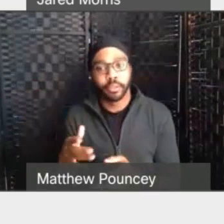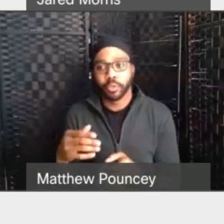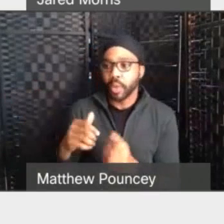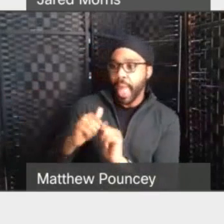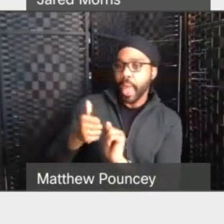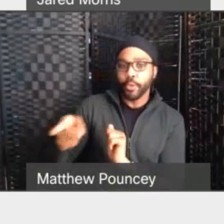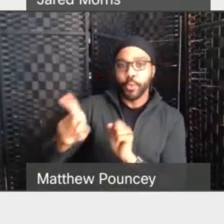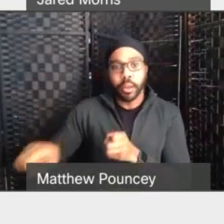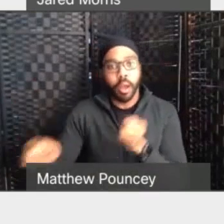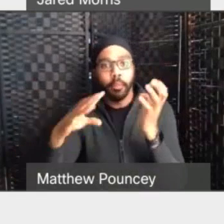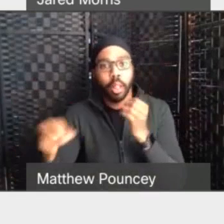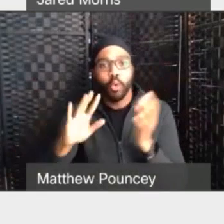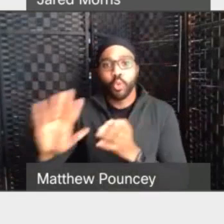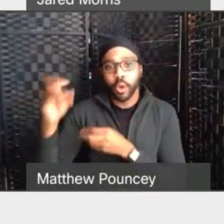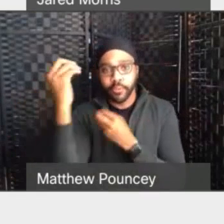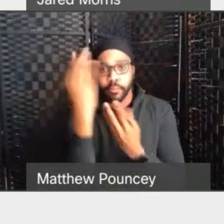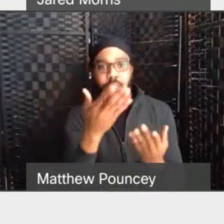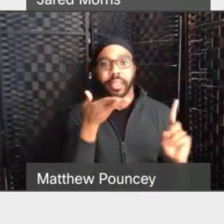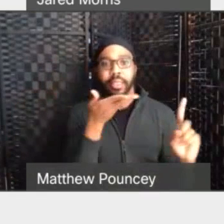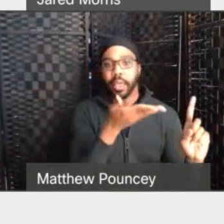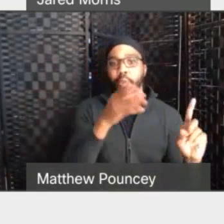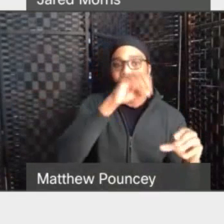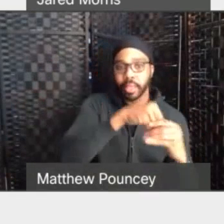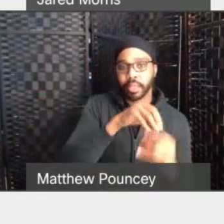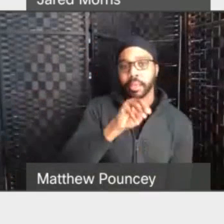to upload the information there.